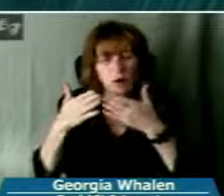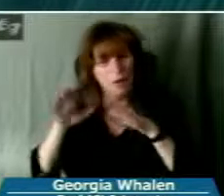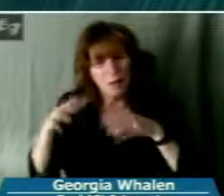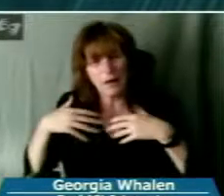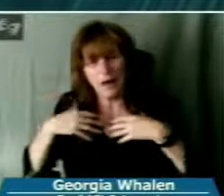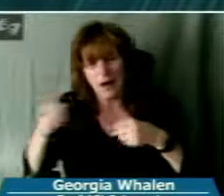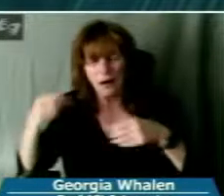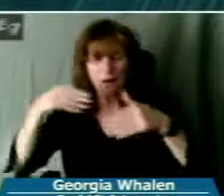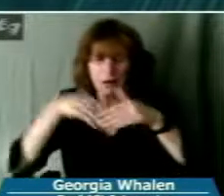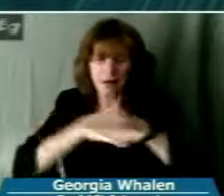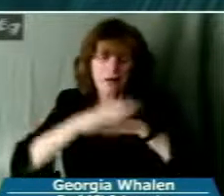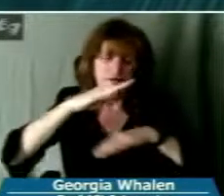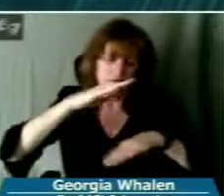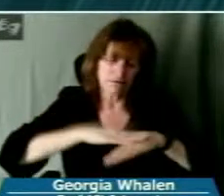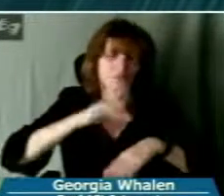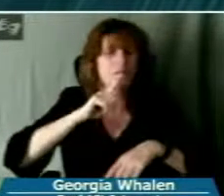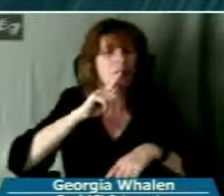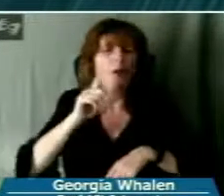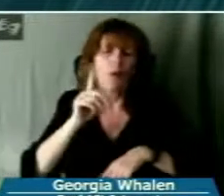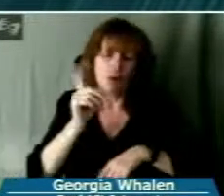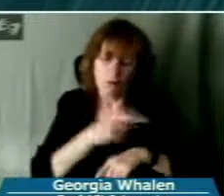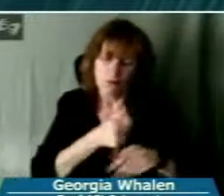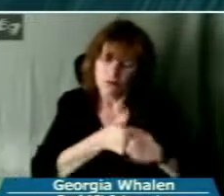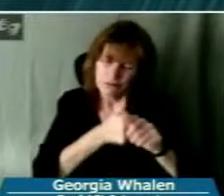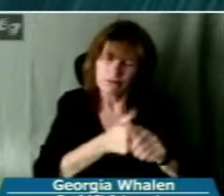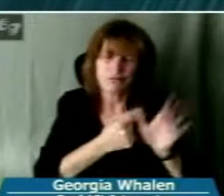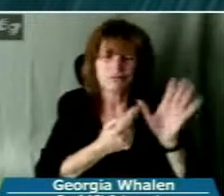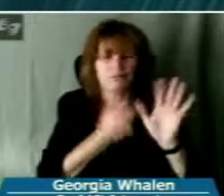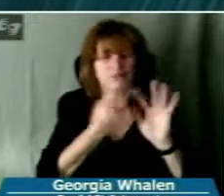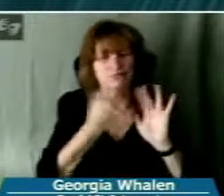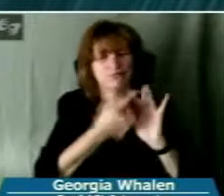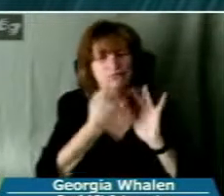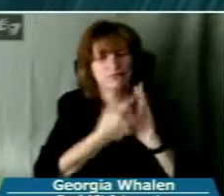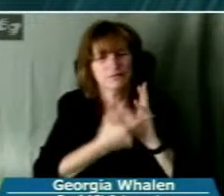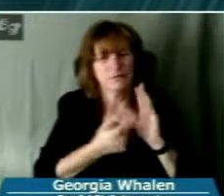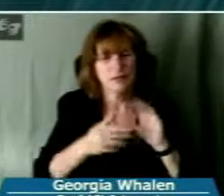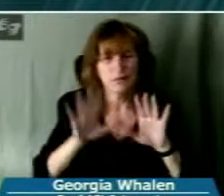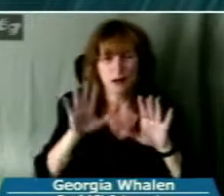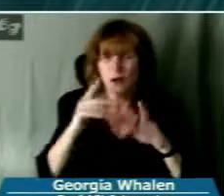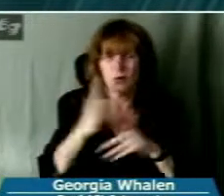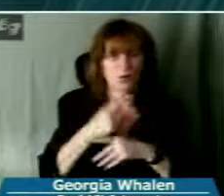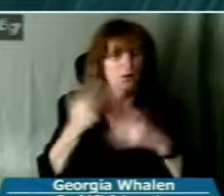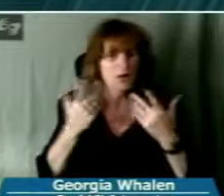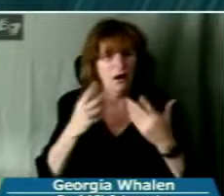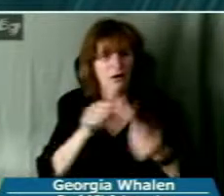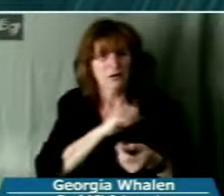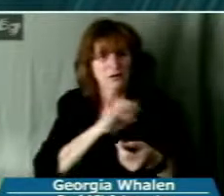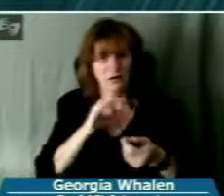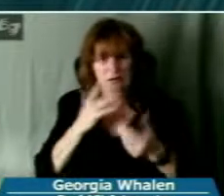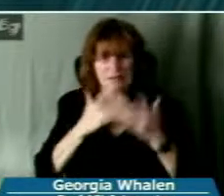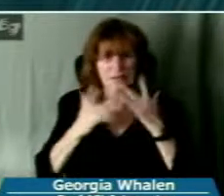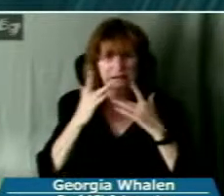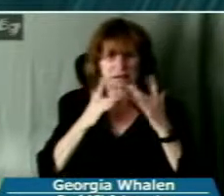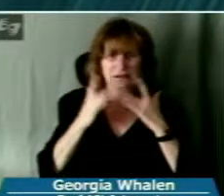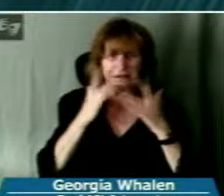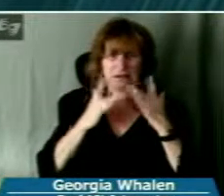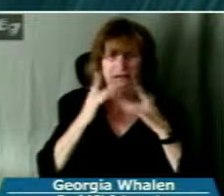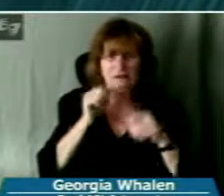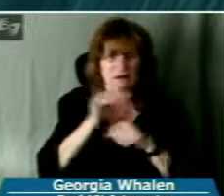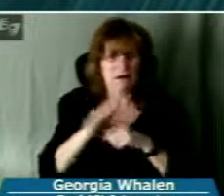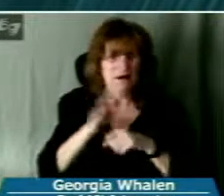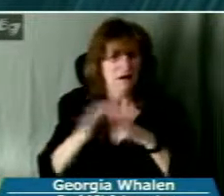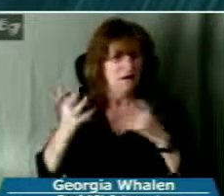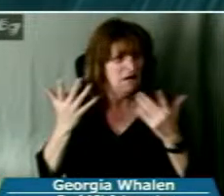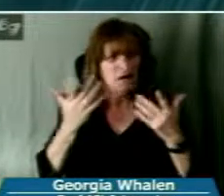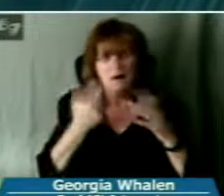further progressed, staffing became a major challenge. And on Thursday and Friday, there were deep conversations held with a number of